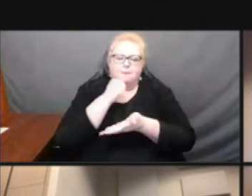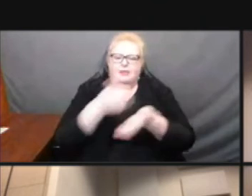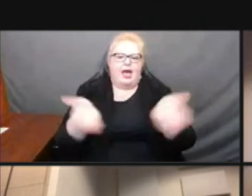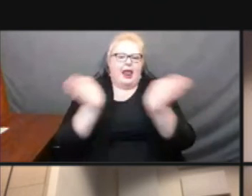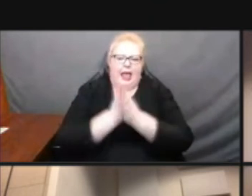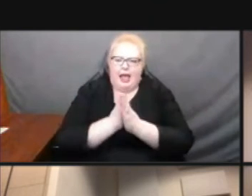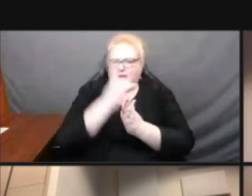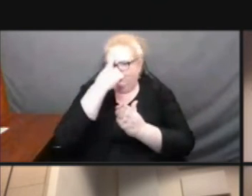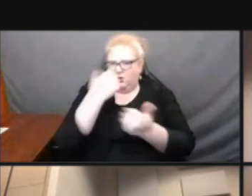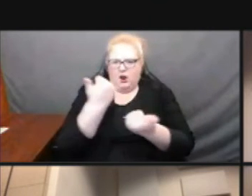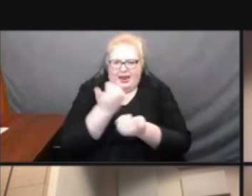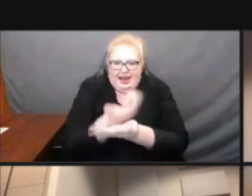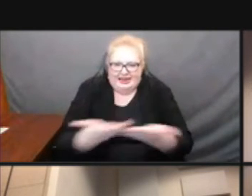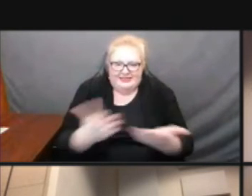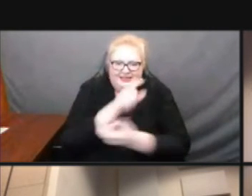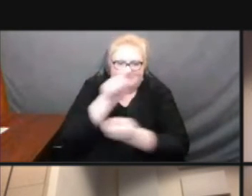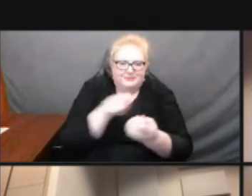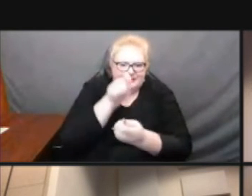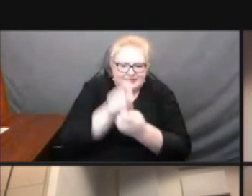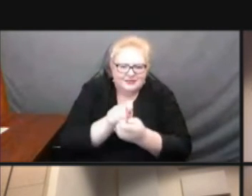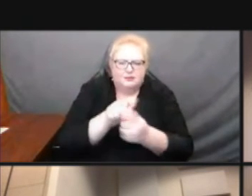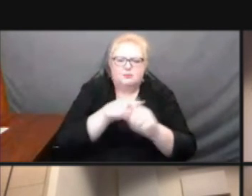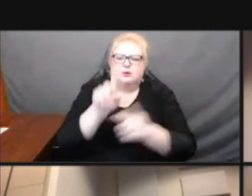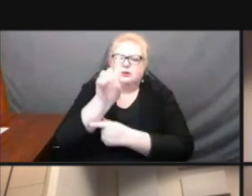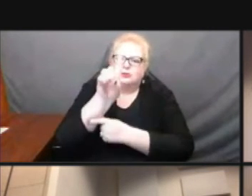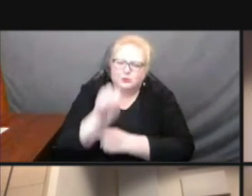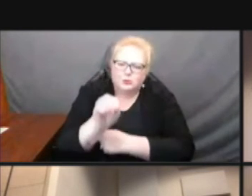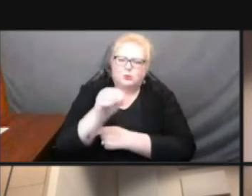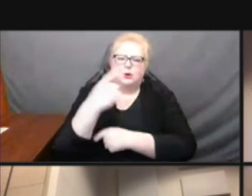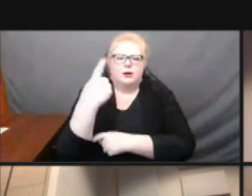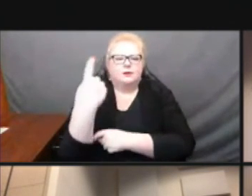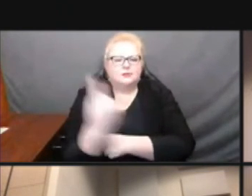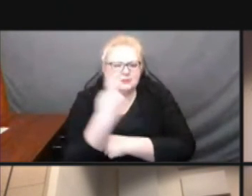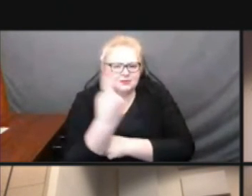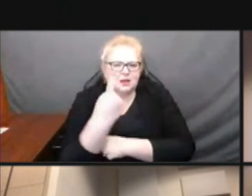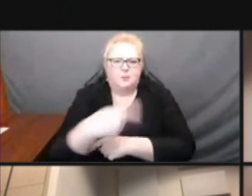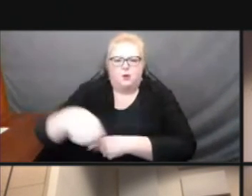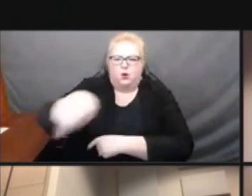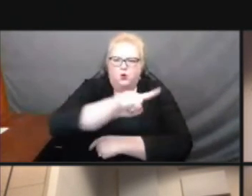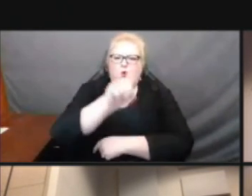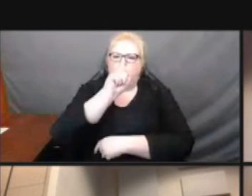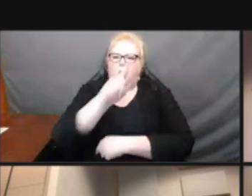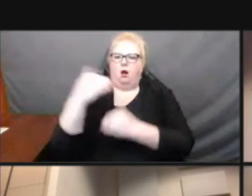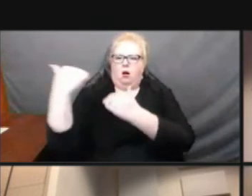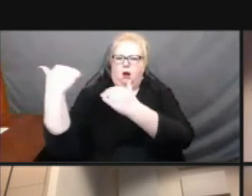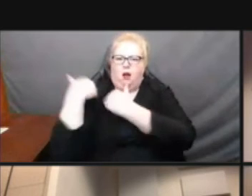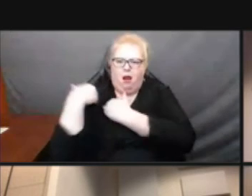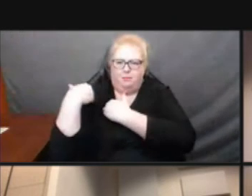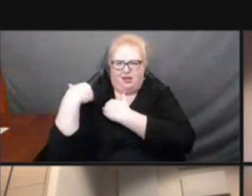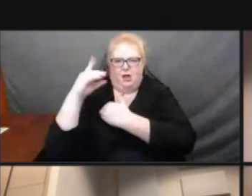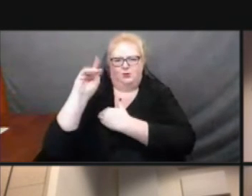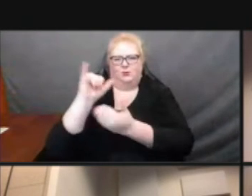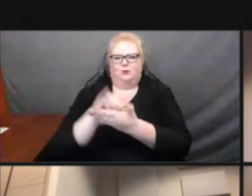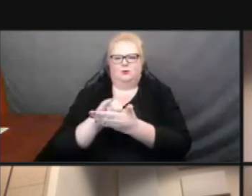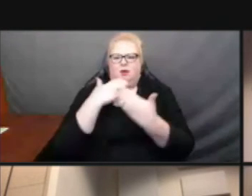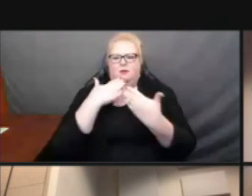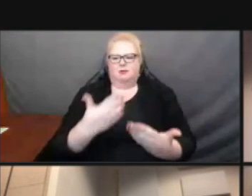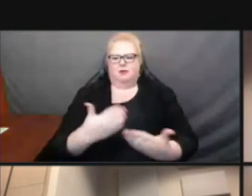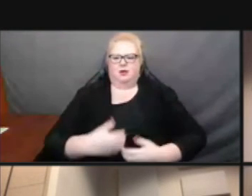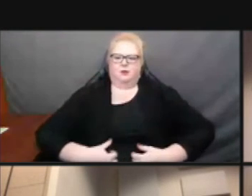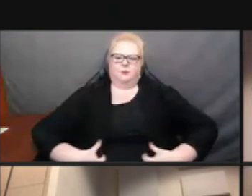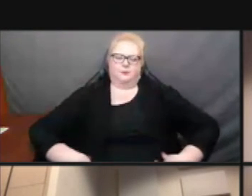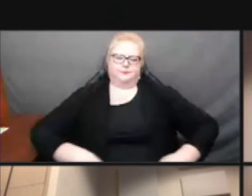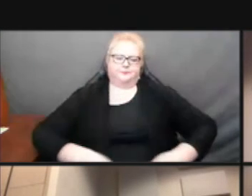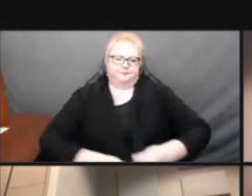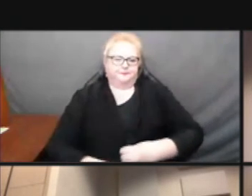specific. Just do something that you're obligated to do that. Thank you. Thank you,